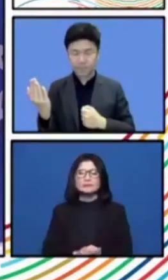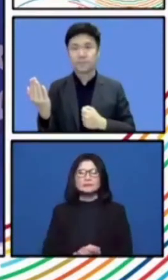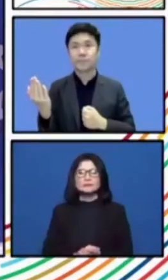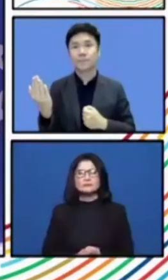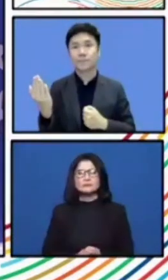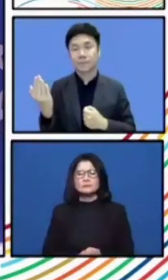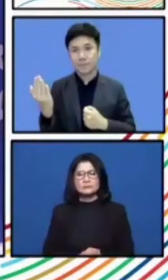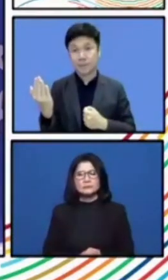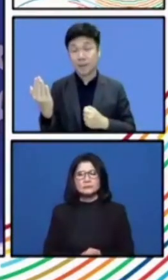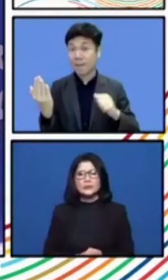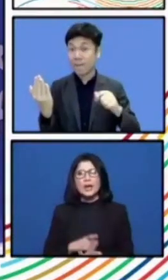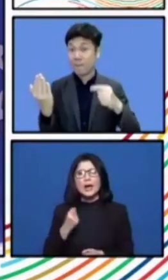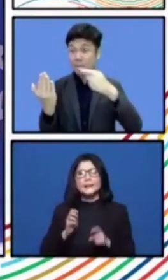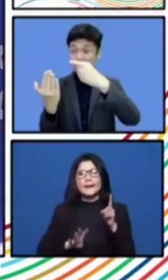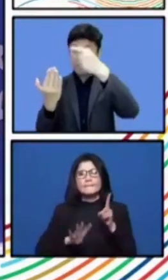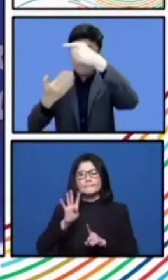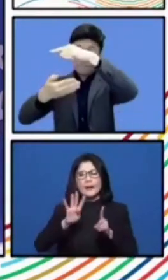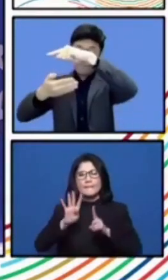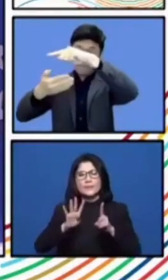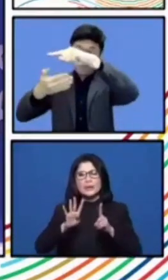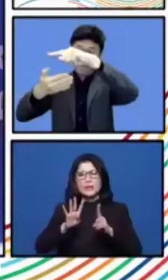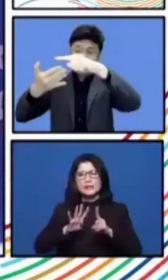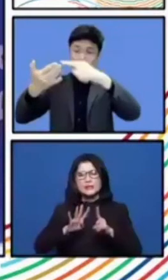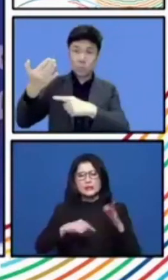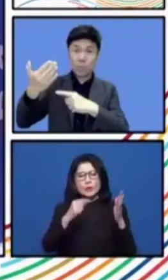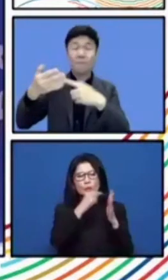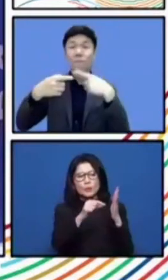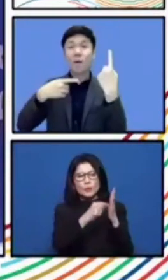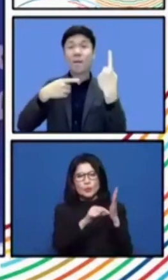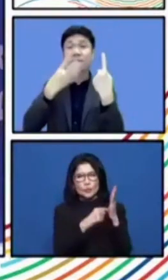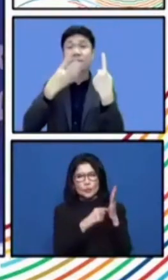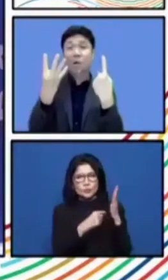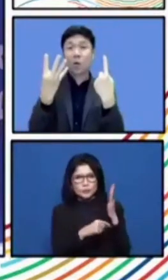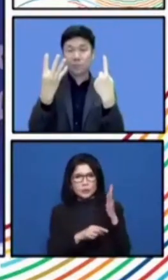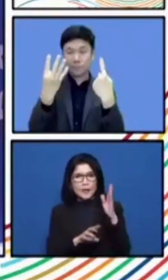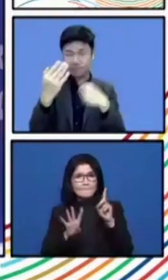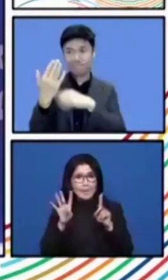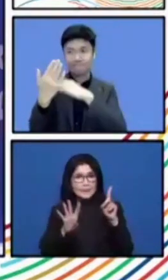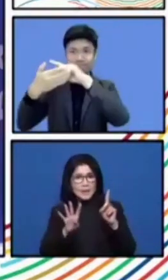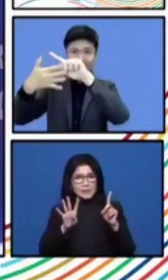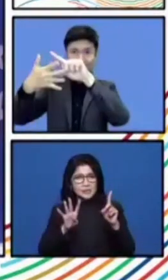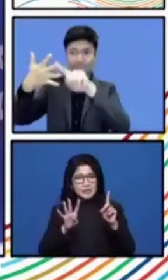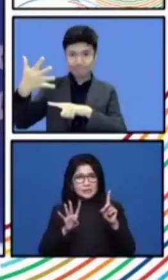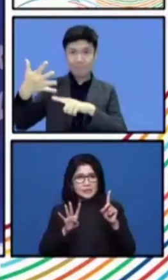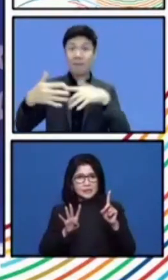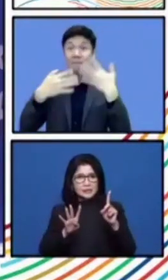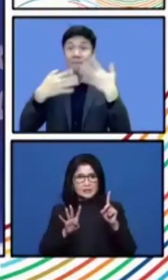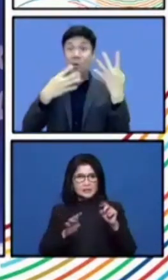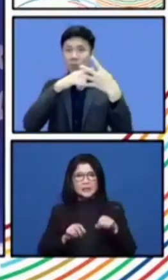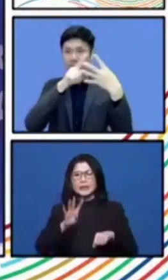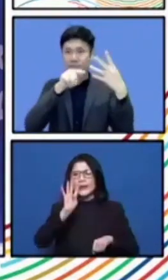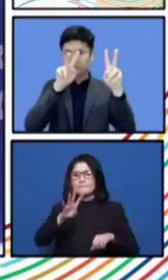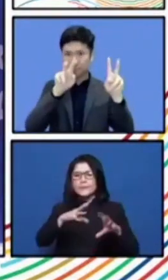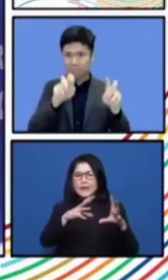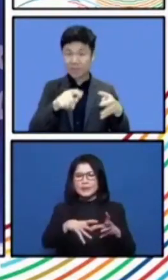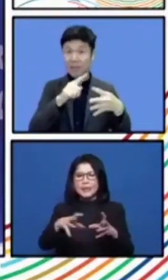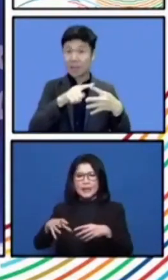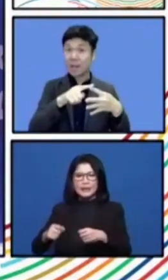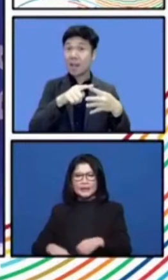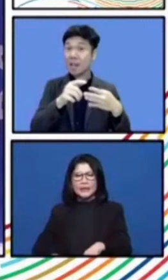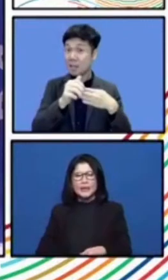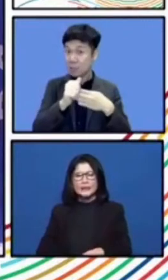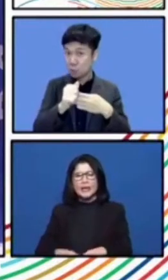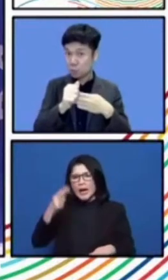indicators that are organized by four different areas the first is on leadership strategic planning and management